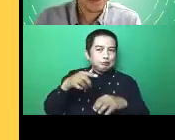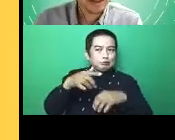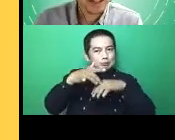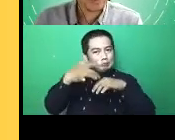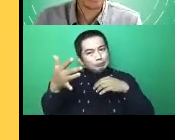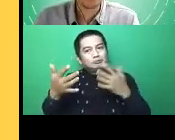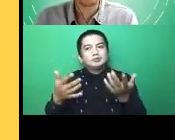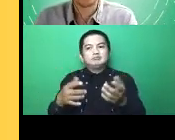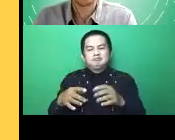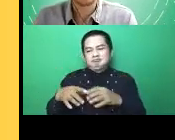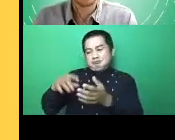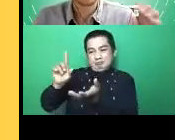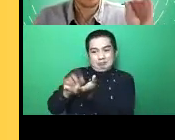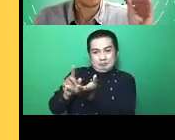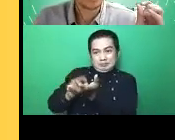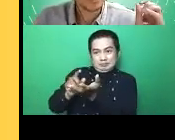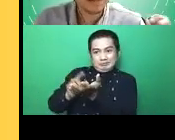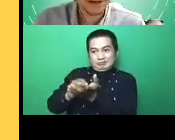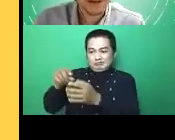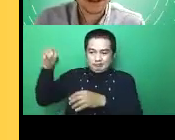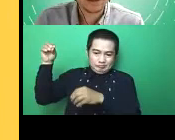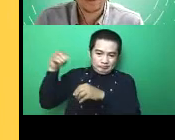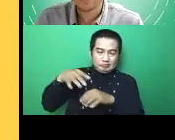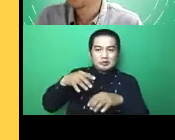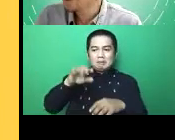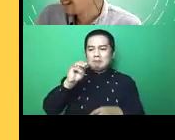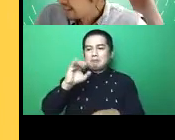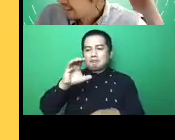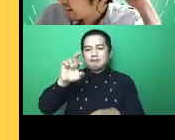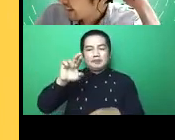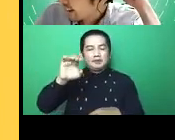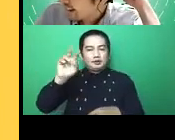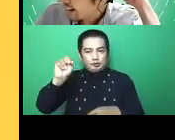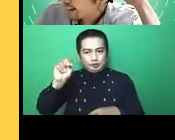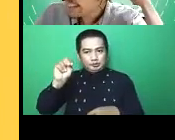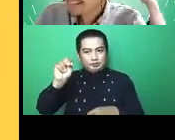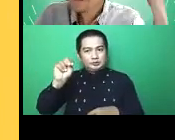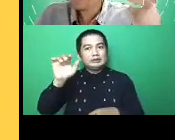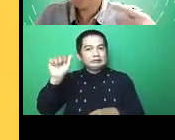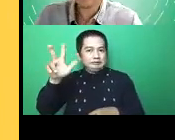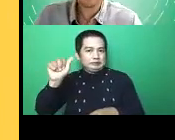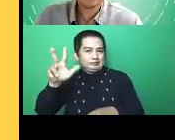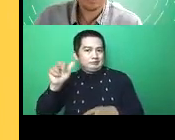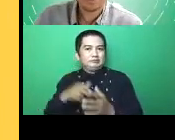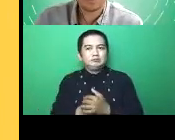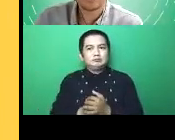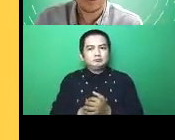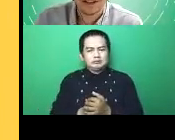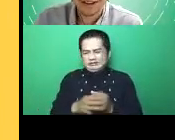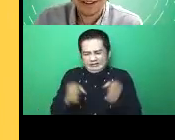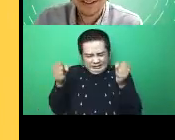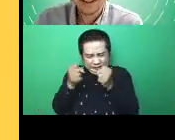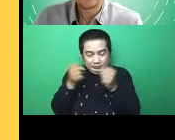resin printers that can go as small as 30 microns. I think, no, that's definitely smaller than a human